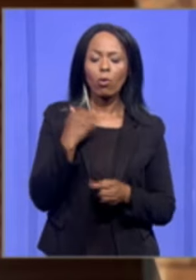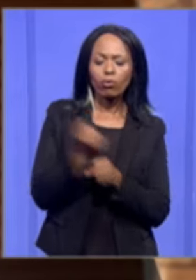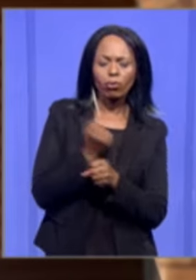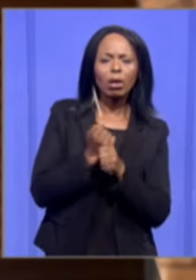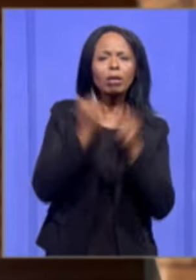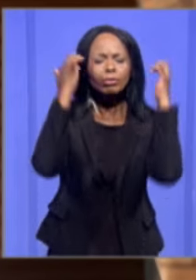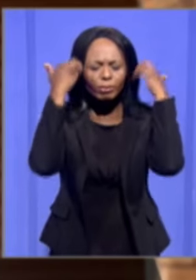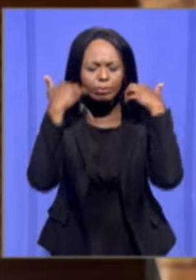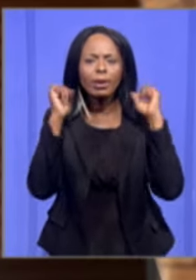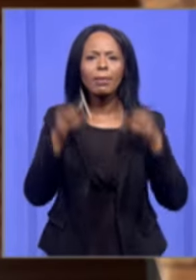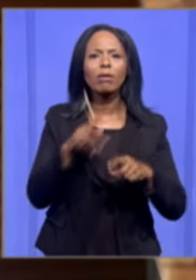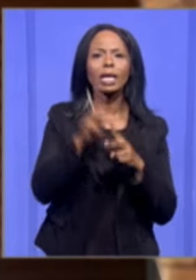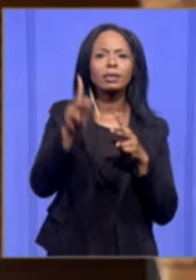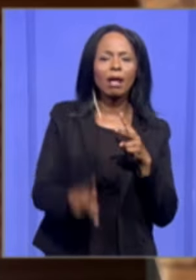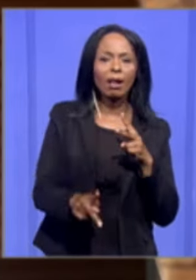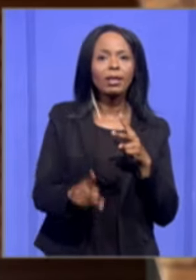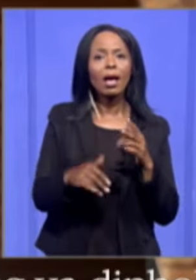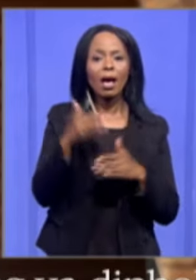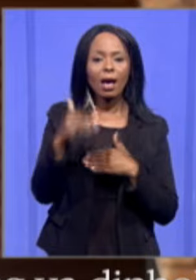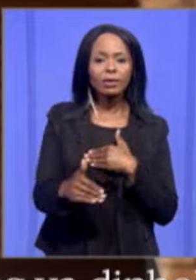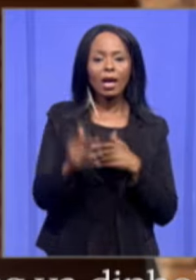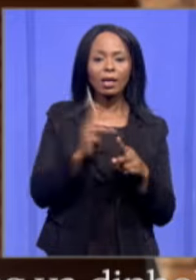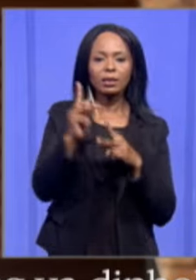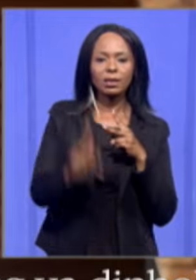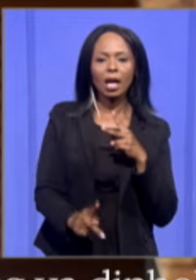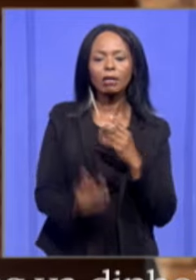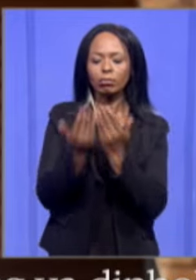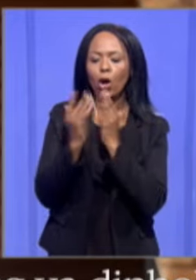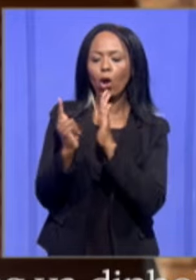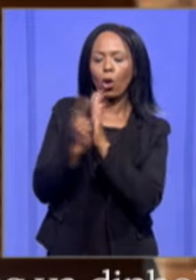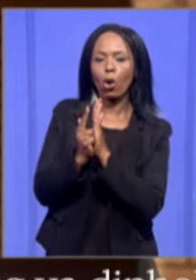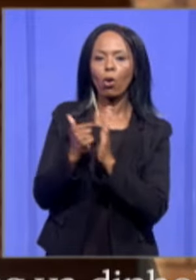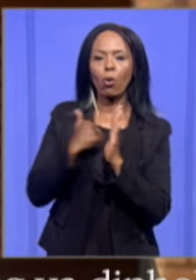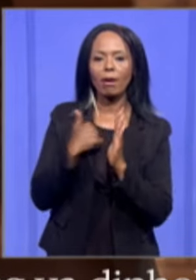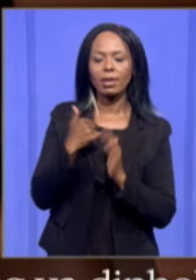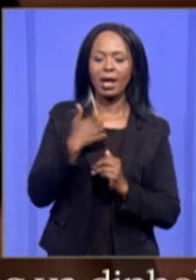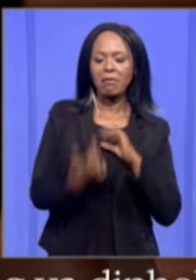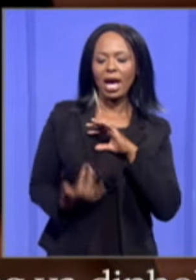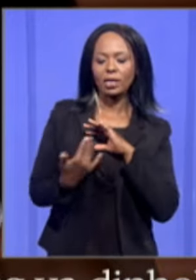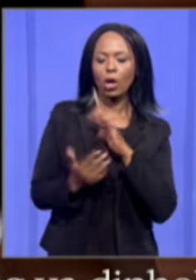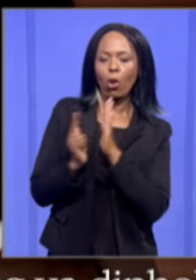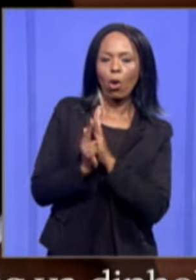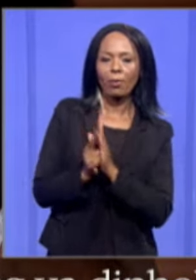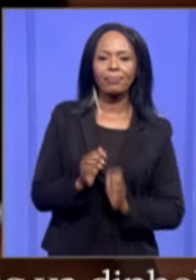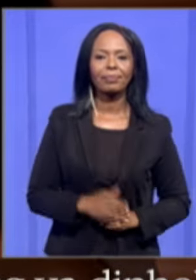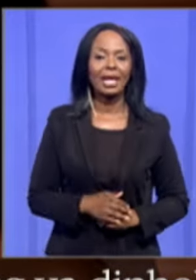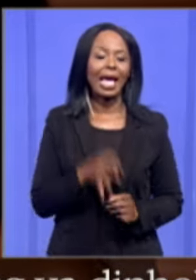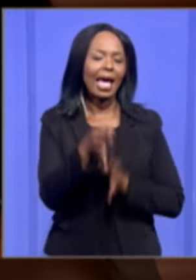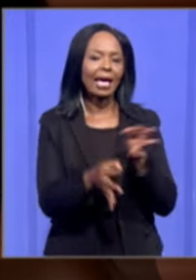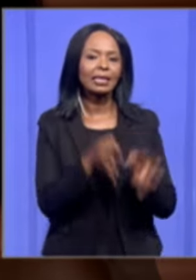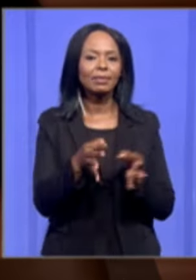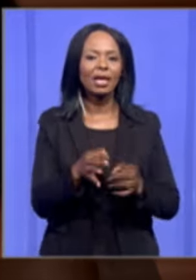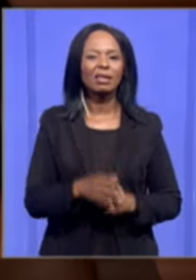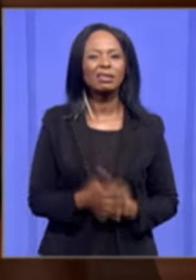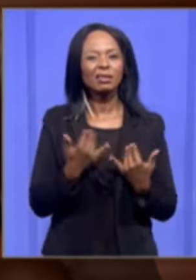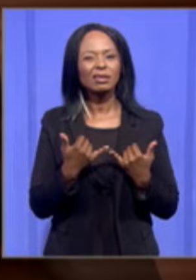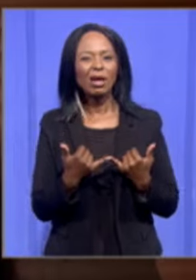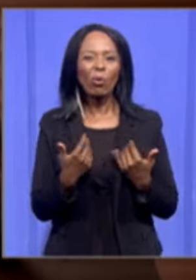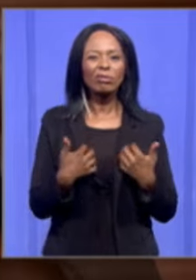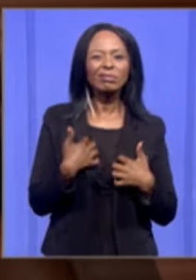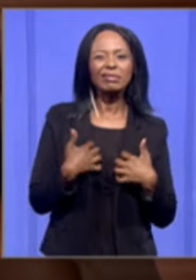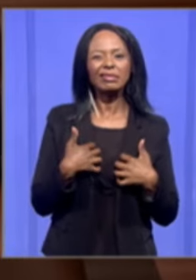And after I get my results, I plan to study law because that's always been my passion. I don't know how to explain it, but I'm not really nervous, but I'm a